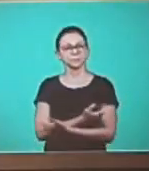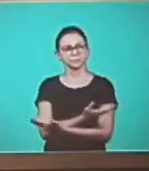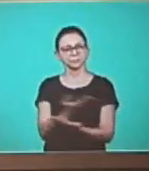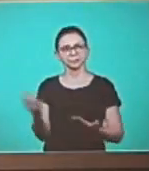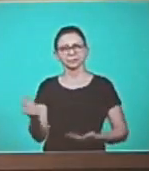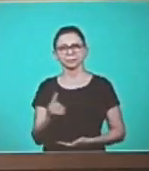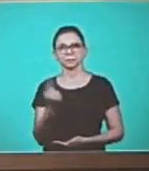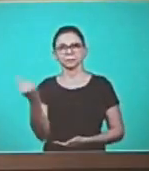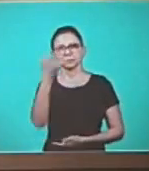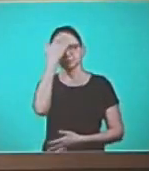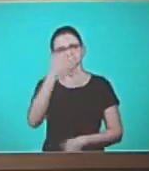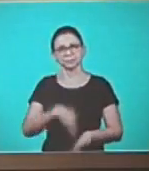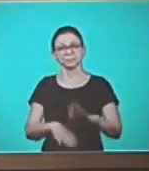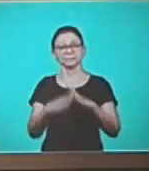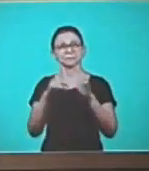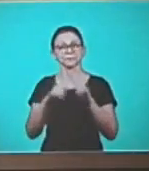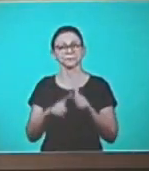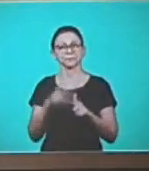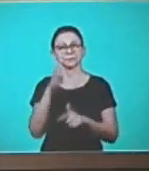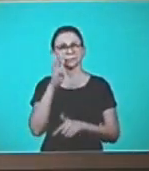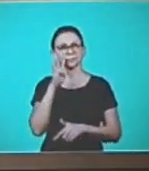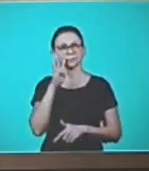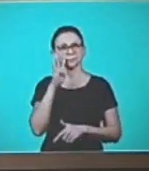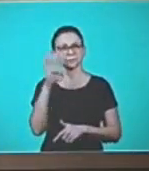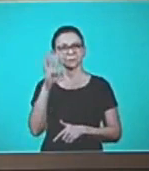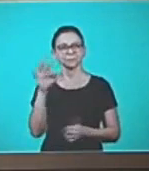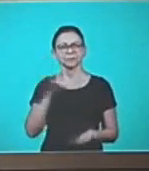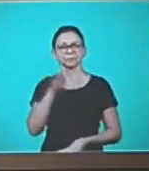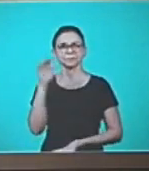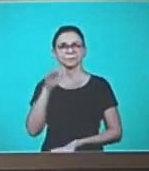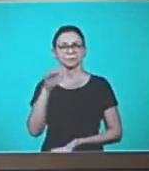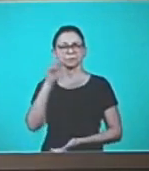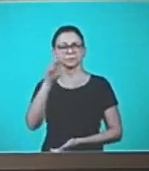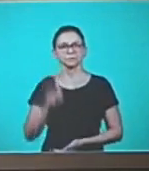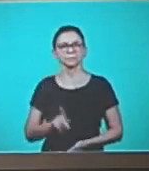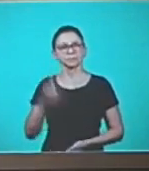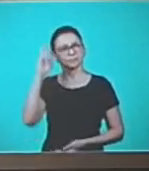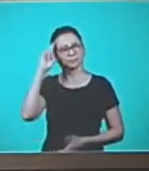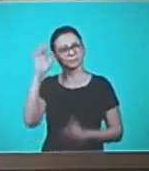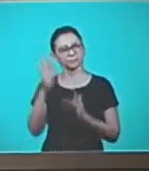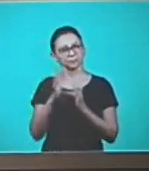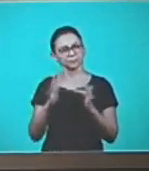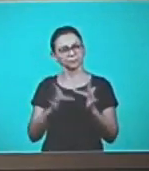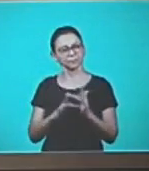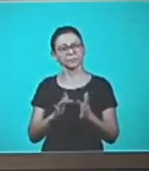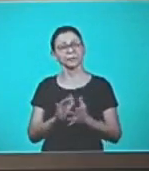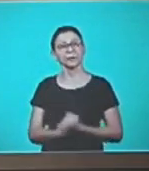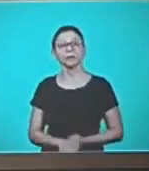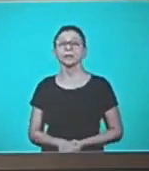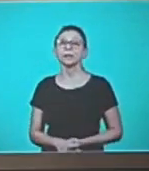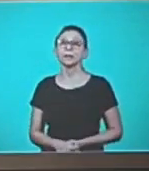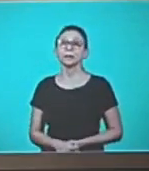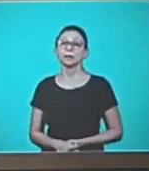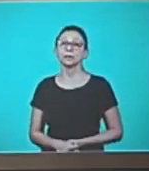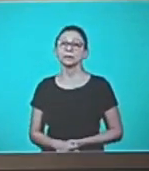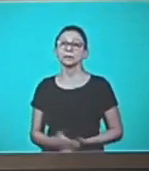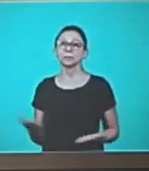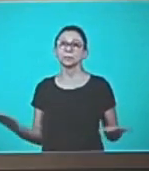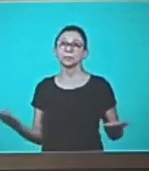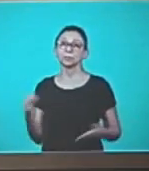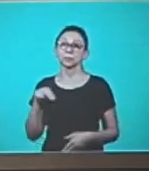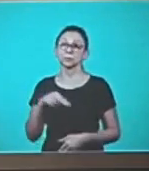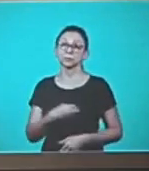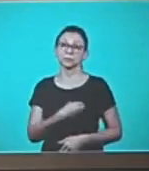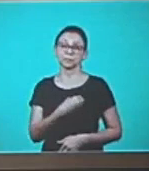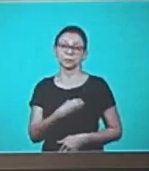We greet all the brethren that are in the church receiving this transmission with the peace of the Lord Jesus. Our brethren, we are here